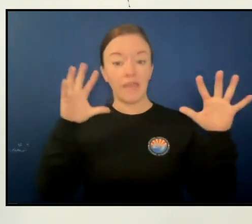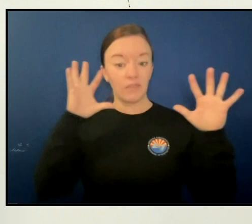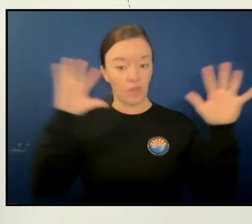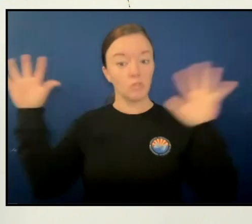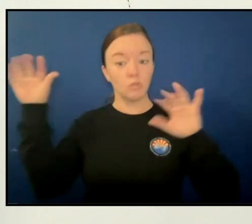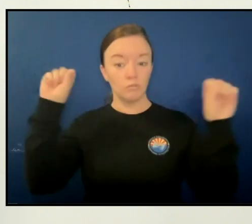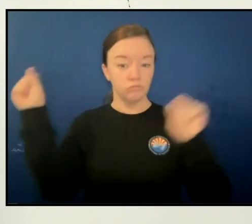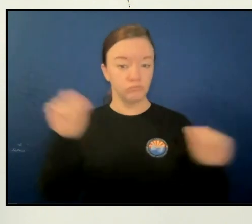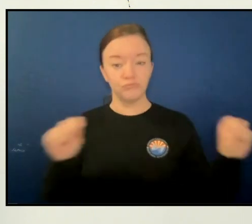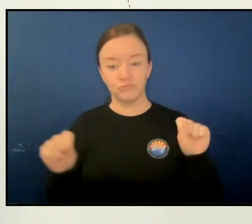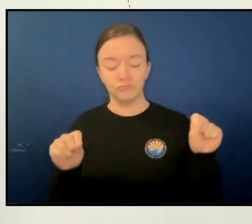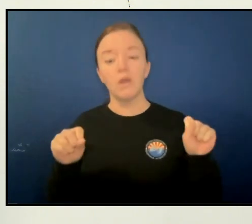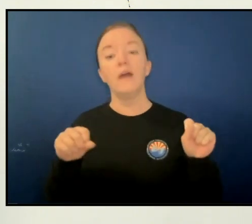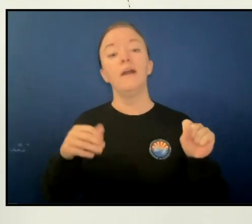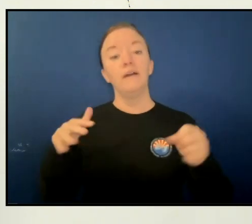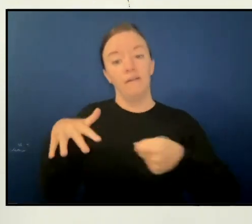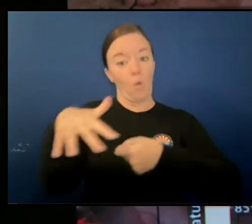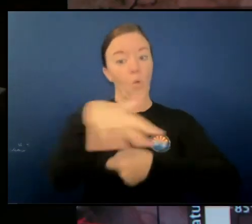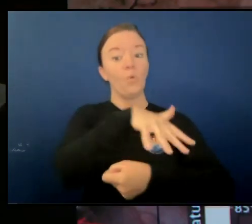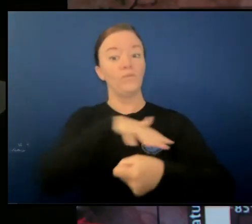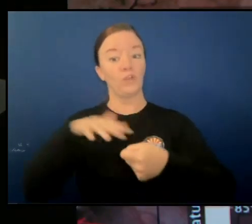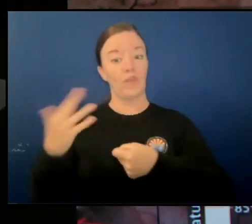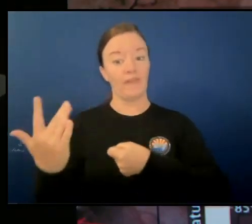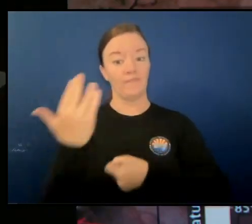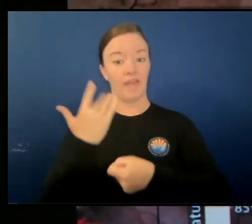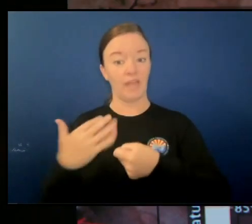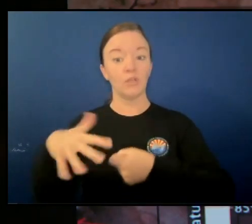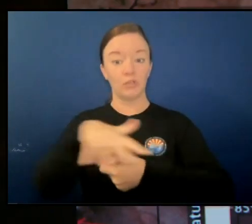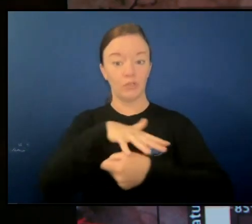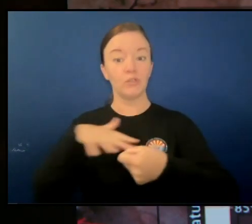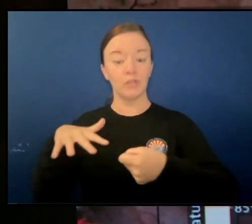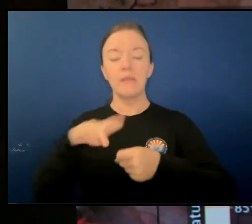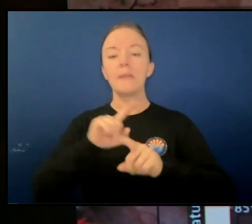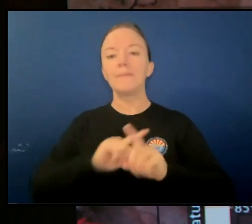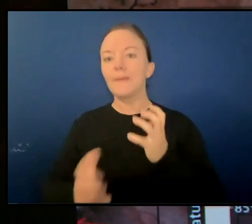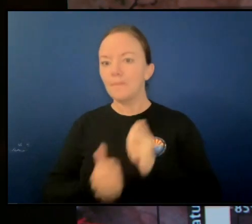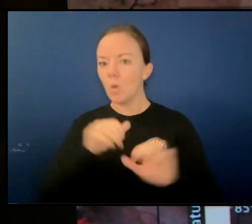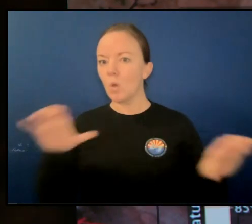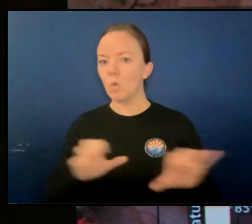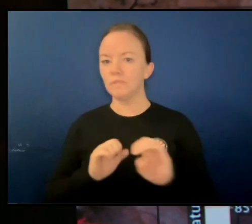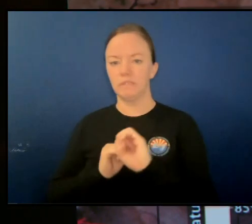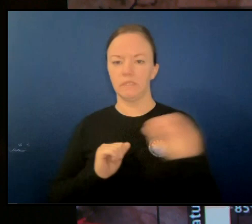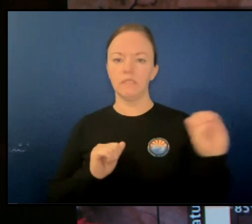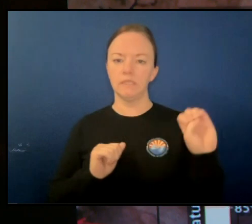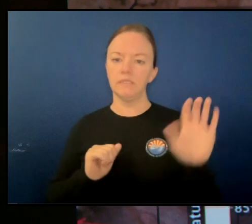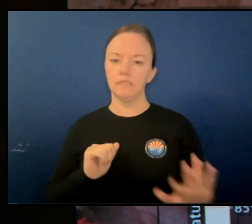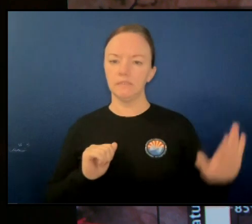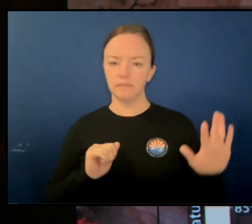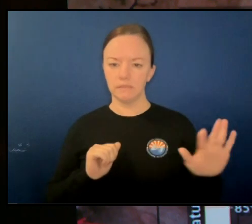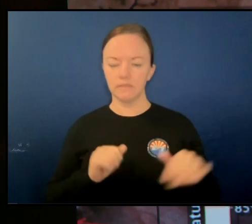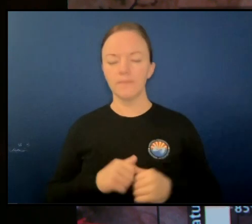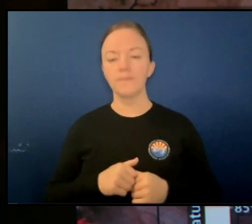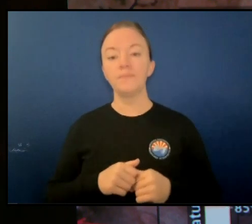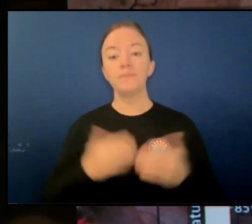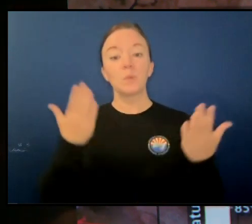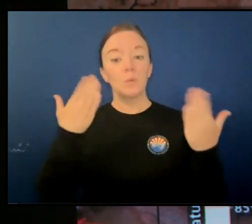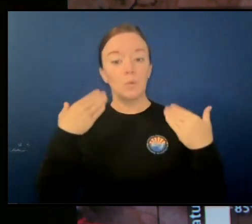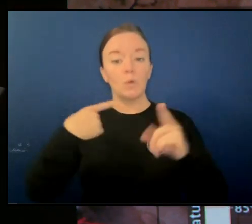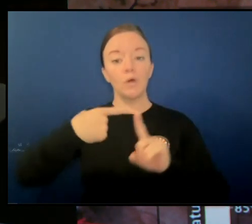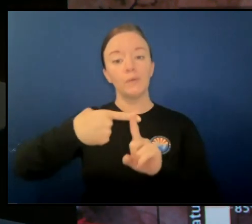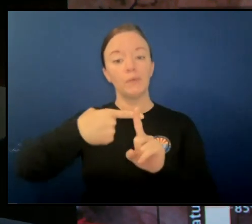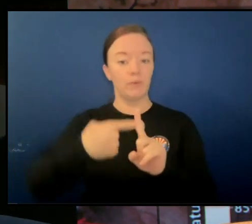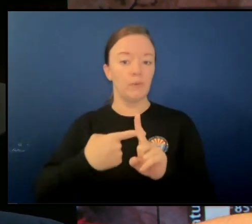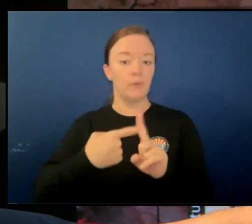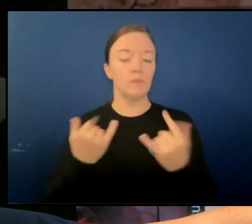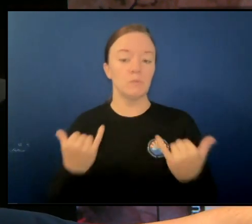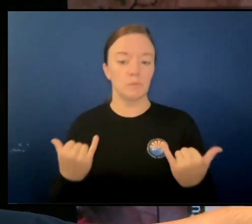the fire, but most of the activity will be to the east. Cooler temperatures slightly today, still a